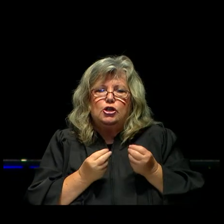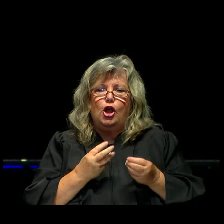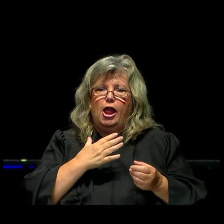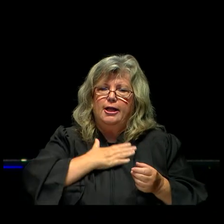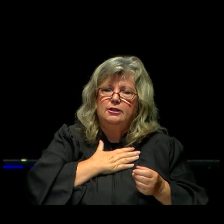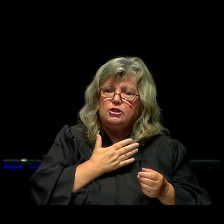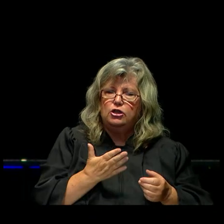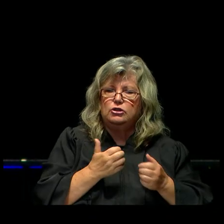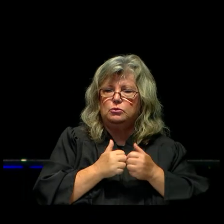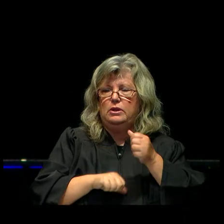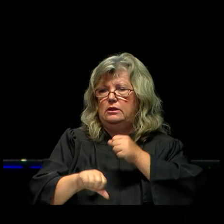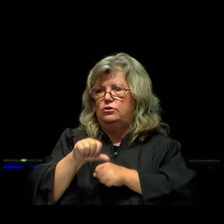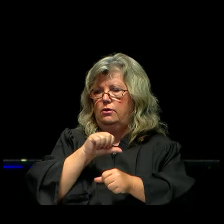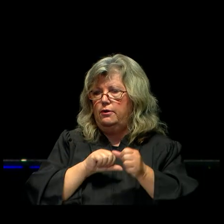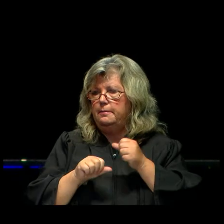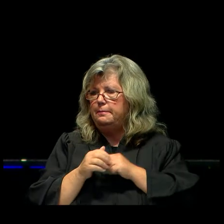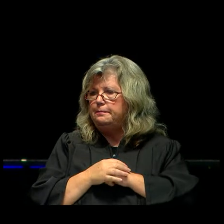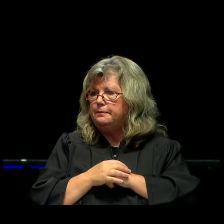other.